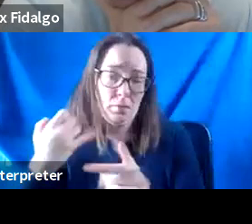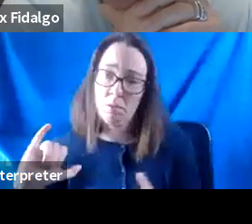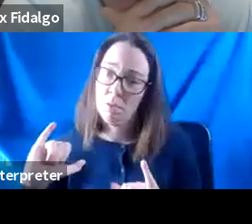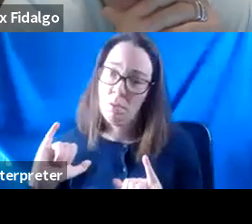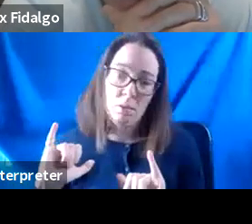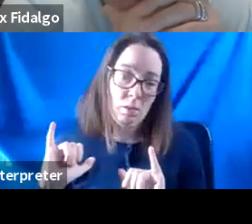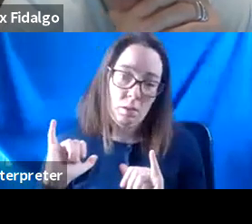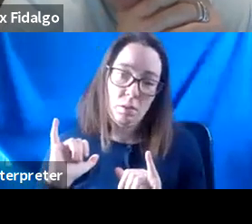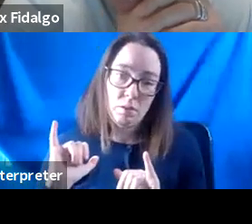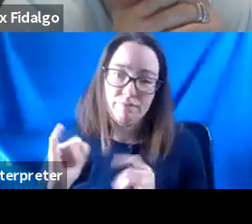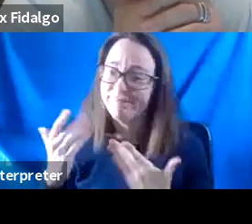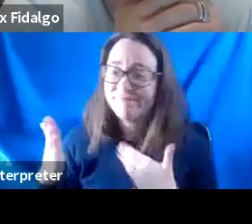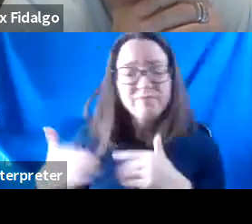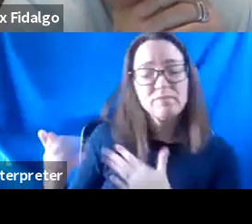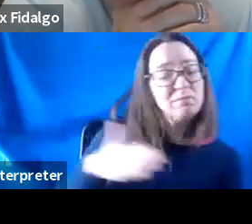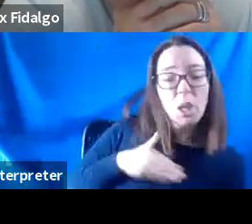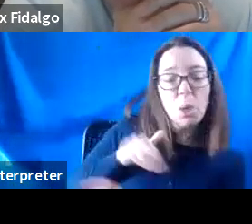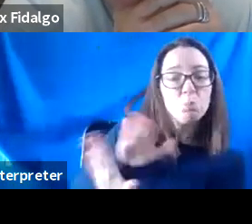you've been thoughtful about it,